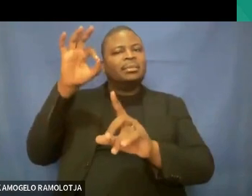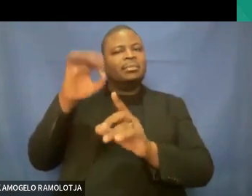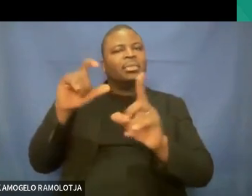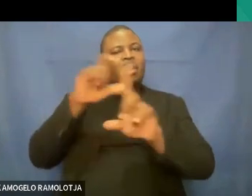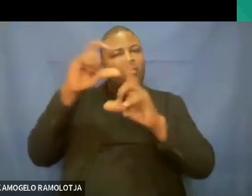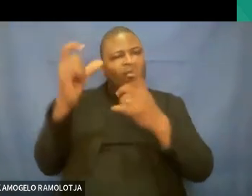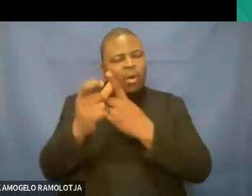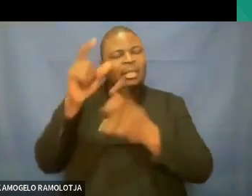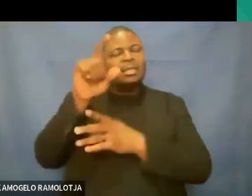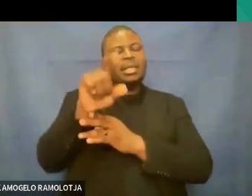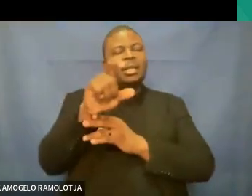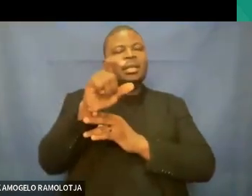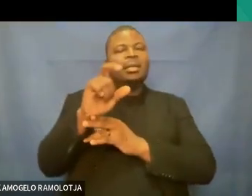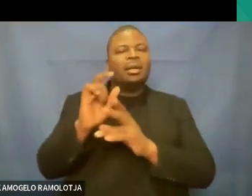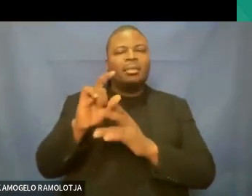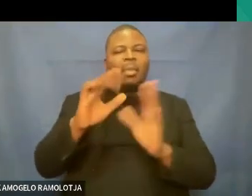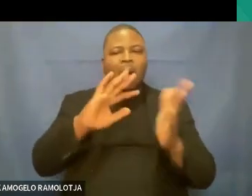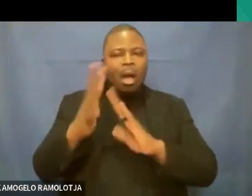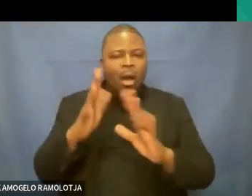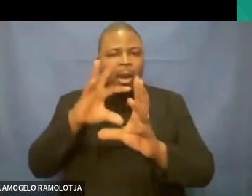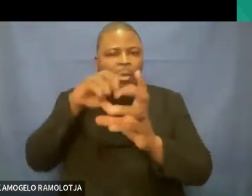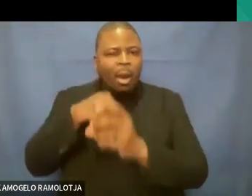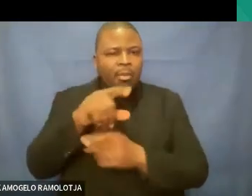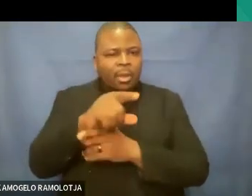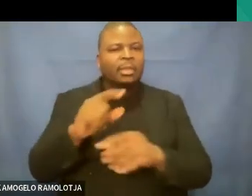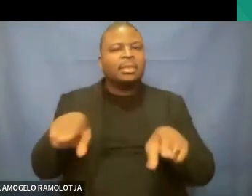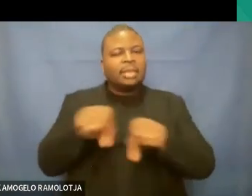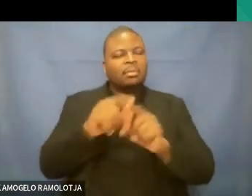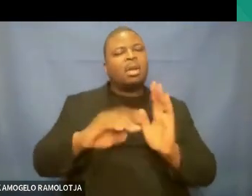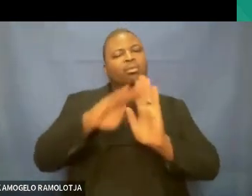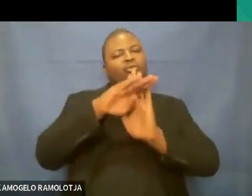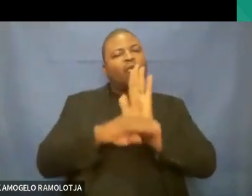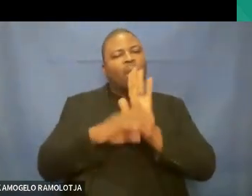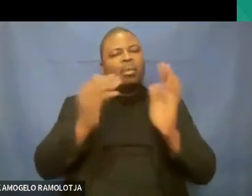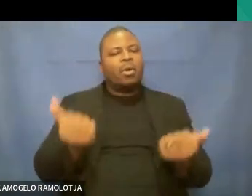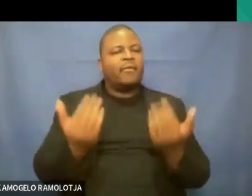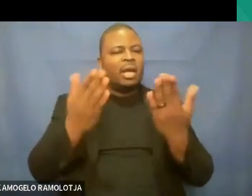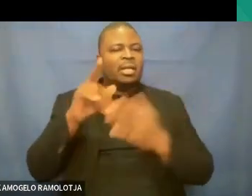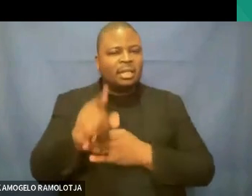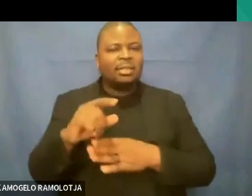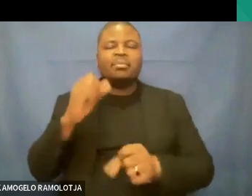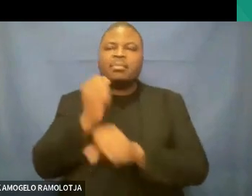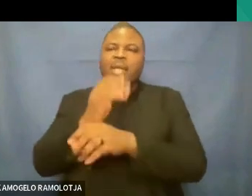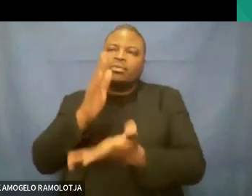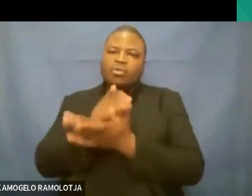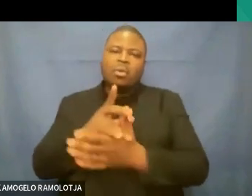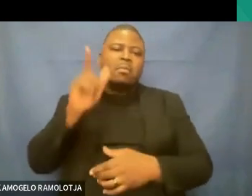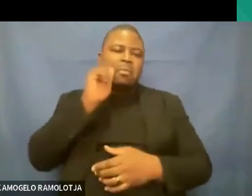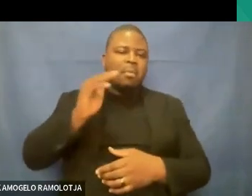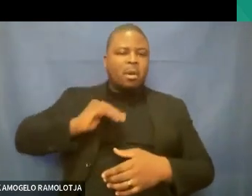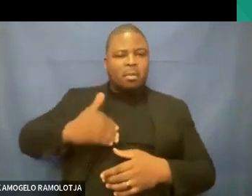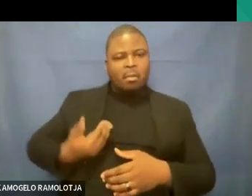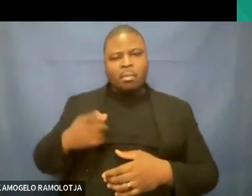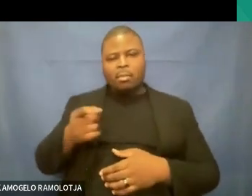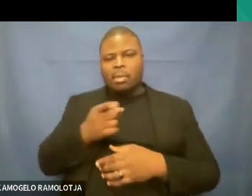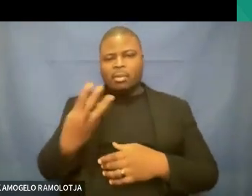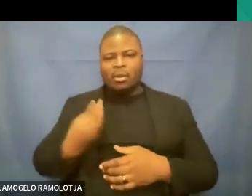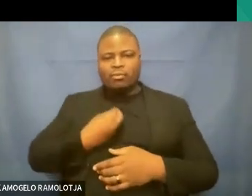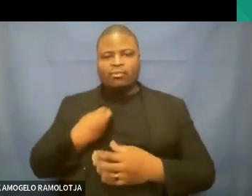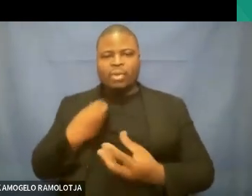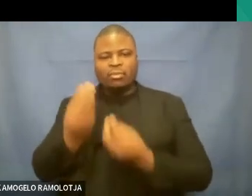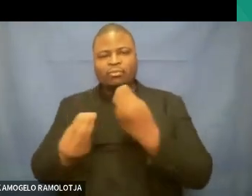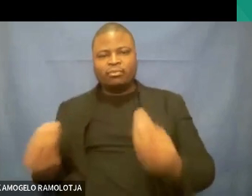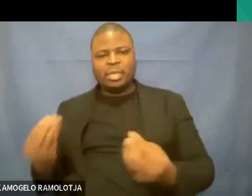need to train our program providers to be able to use the gender transformative approaches, which in